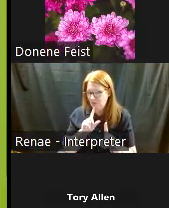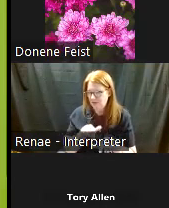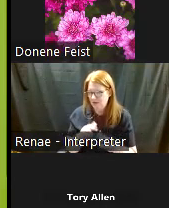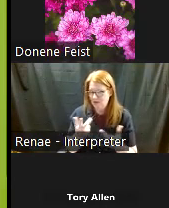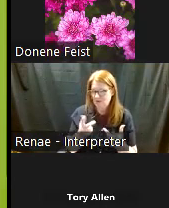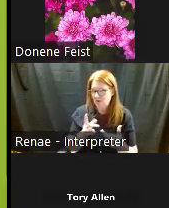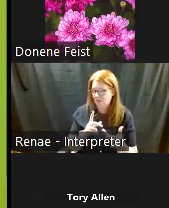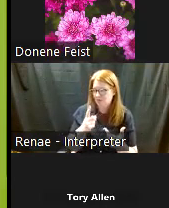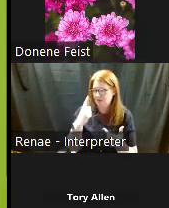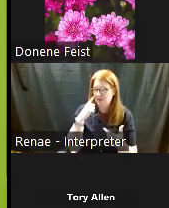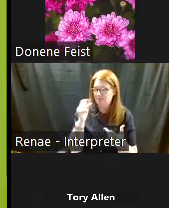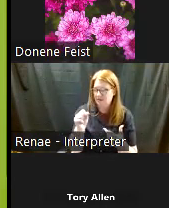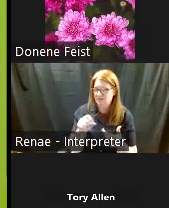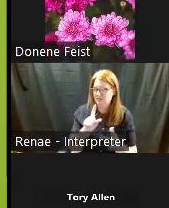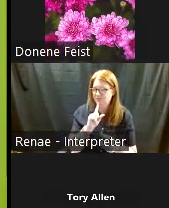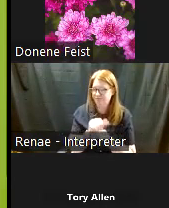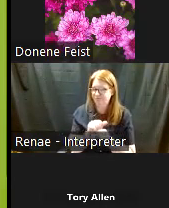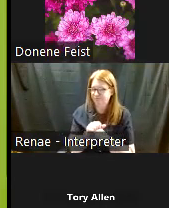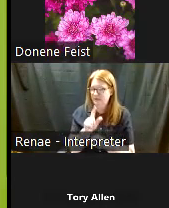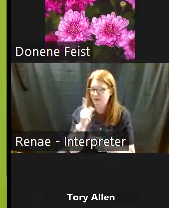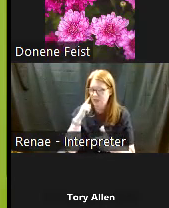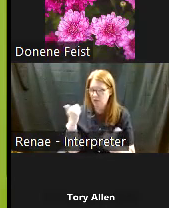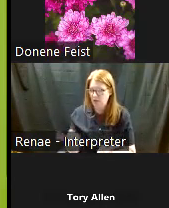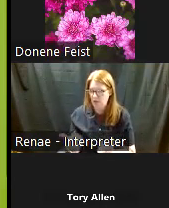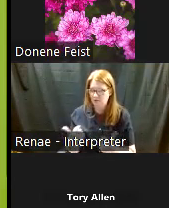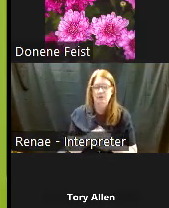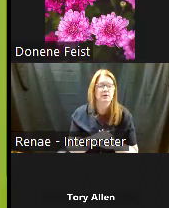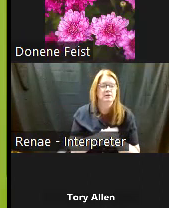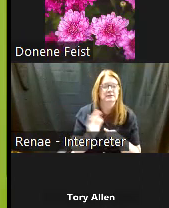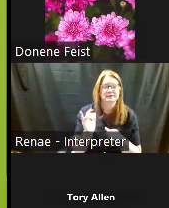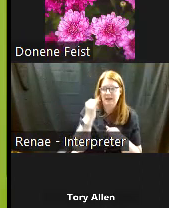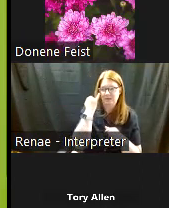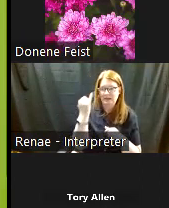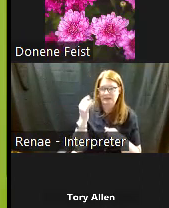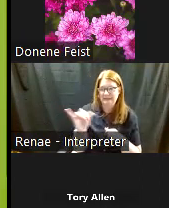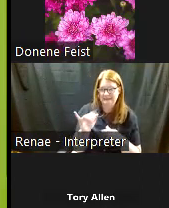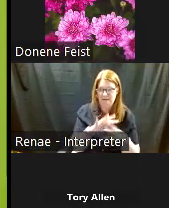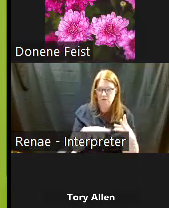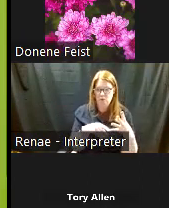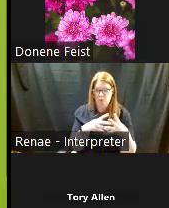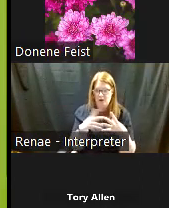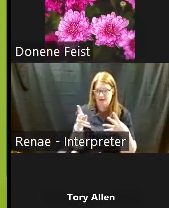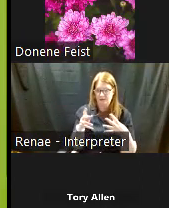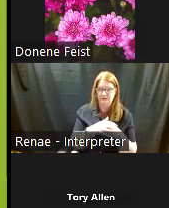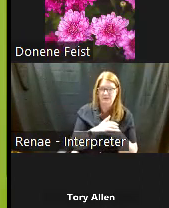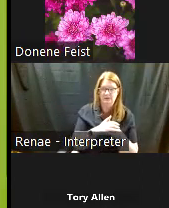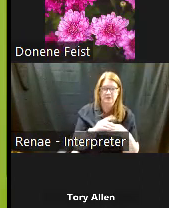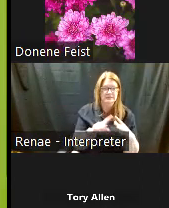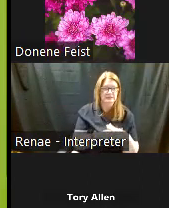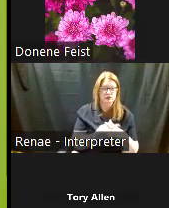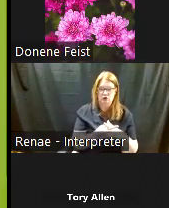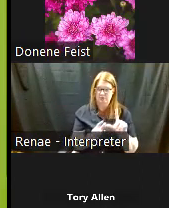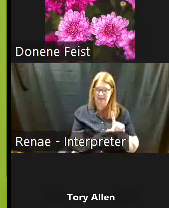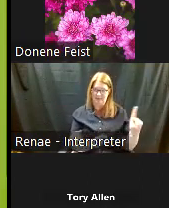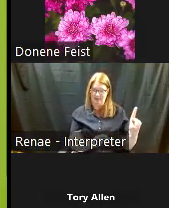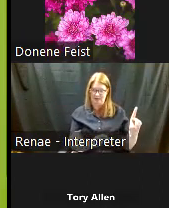hearing loss. So now kind of the same idea. We've got the same graphs essentially. Starting on that left side, we're